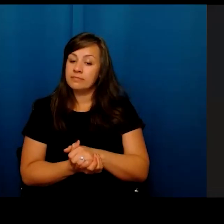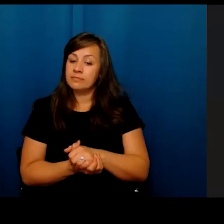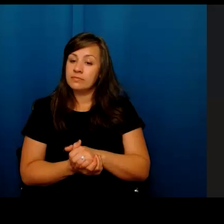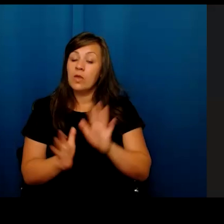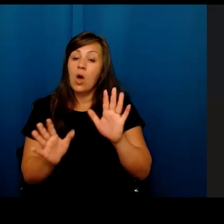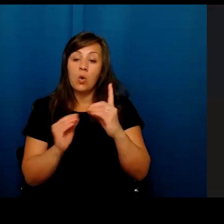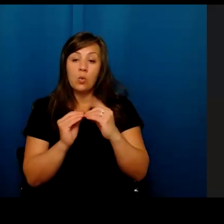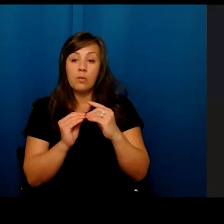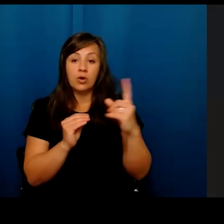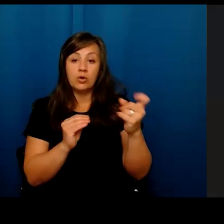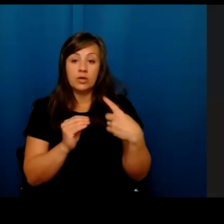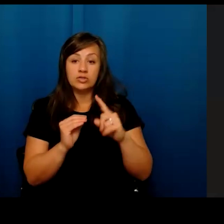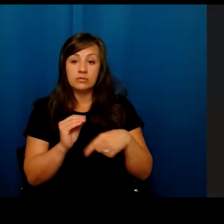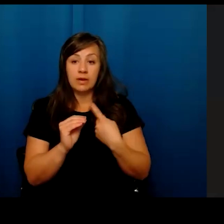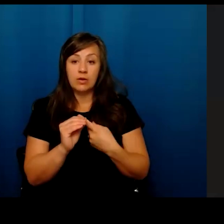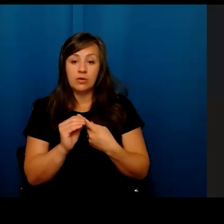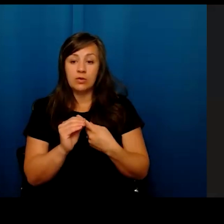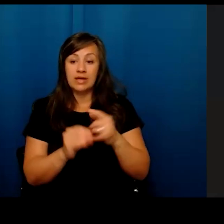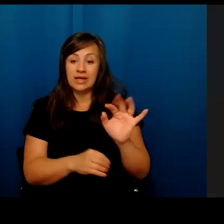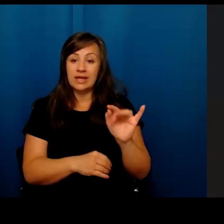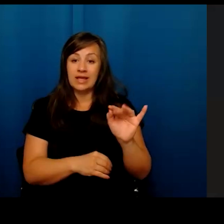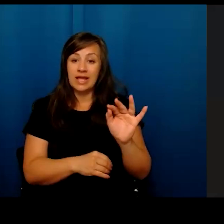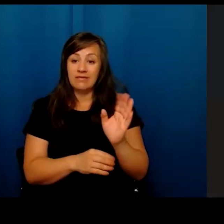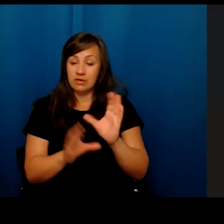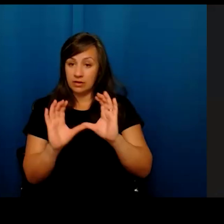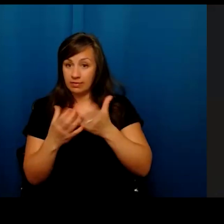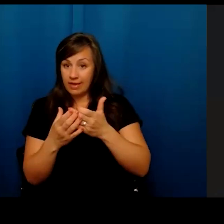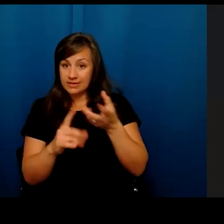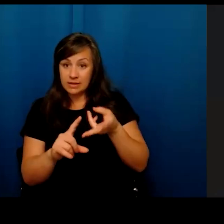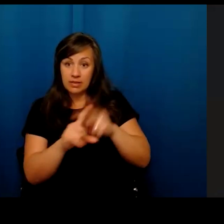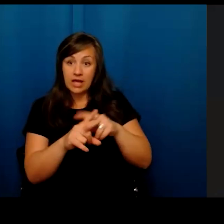There was a question coming in, like, does a course apply to business majors?